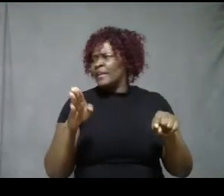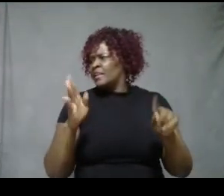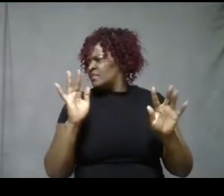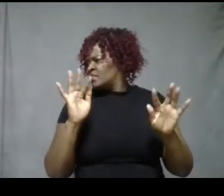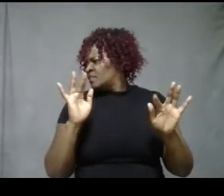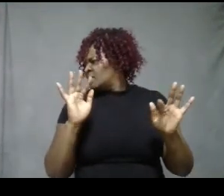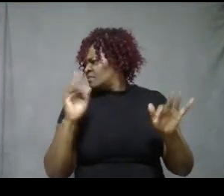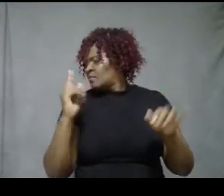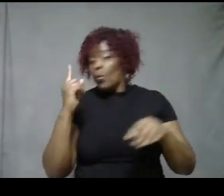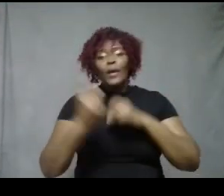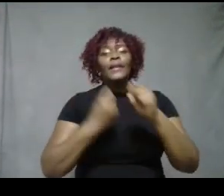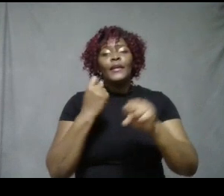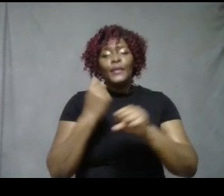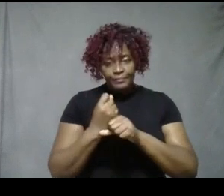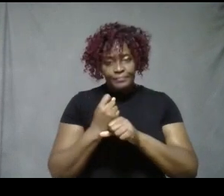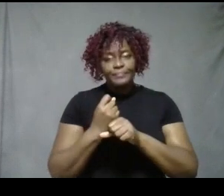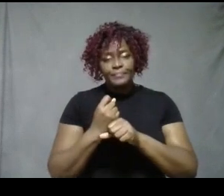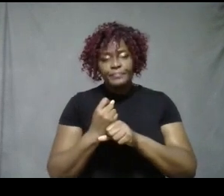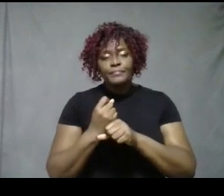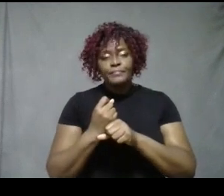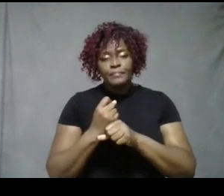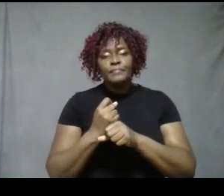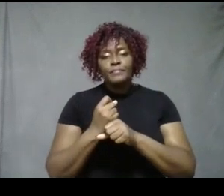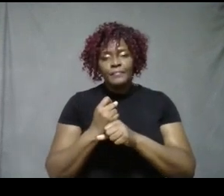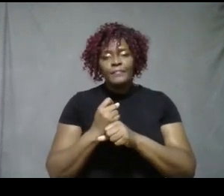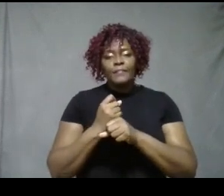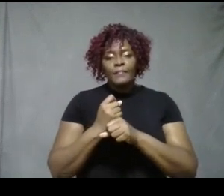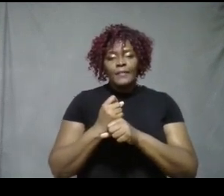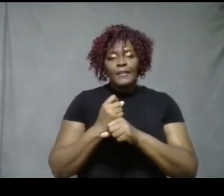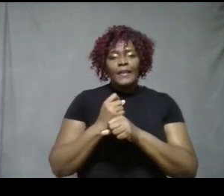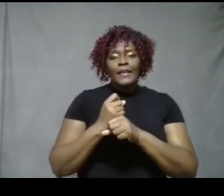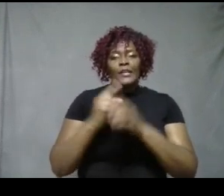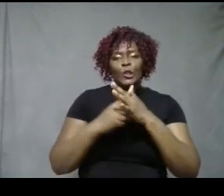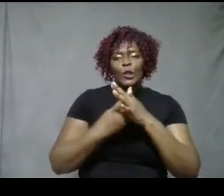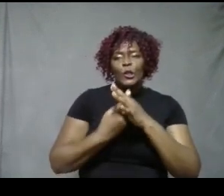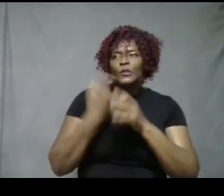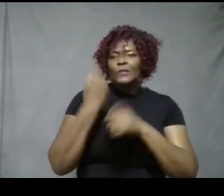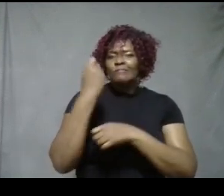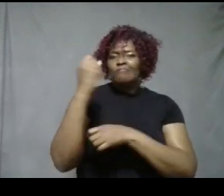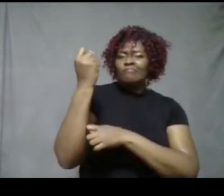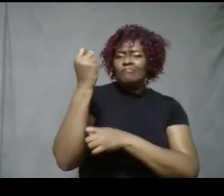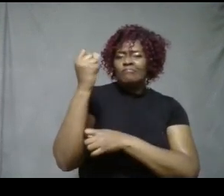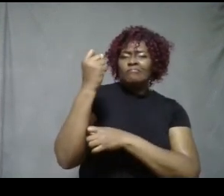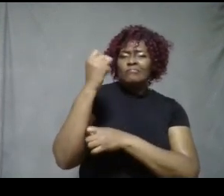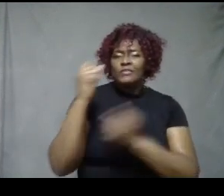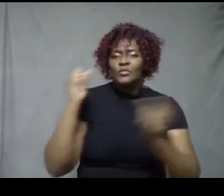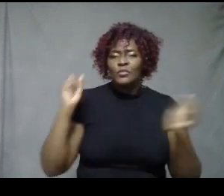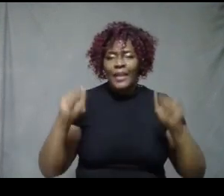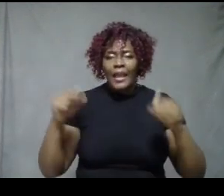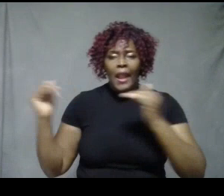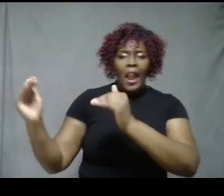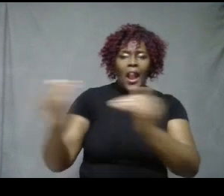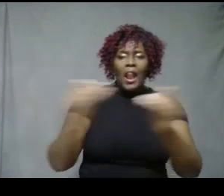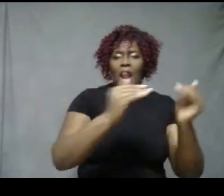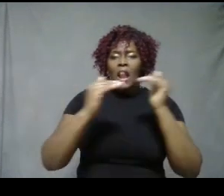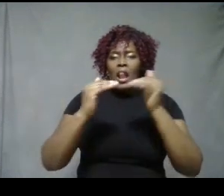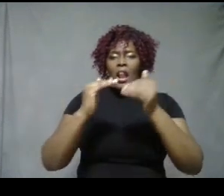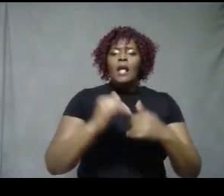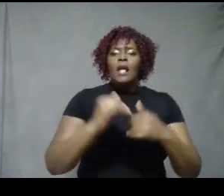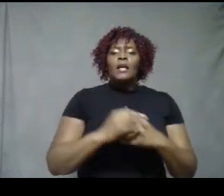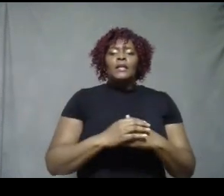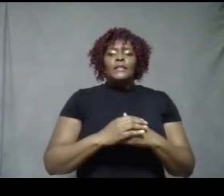a year, starting in the fight for justice, equality, and